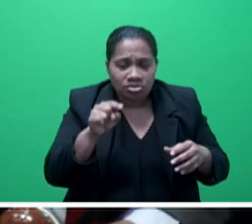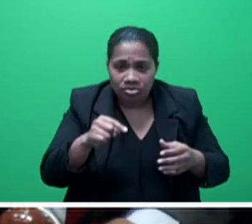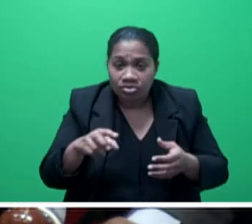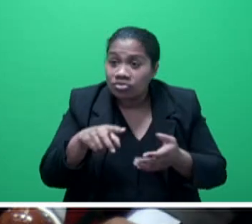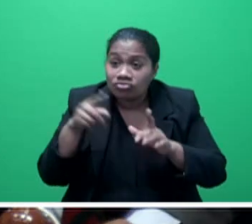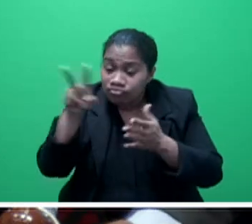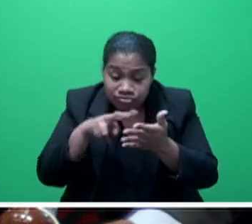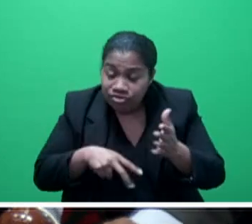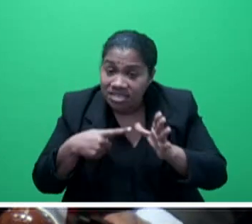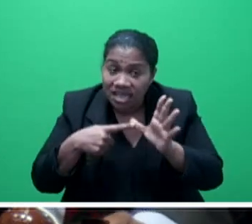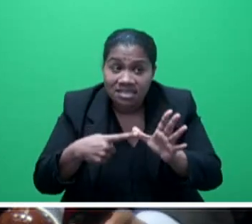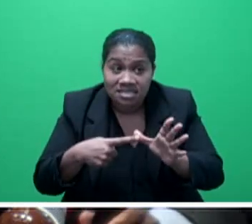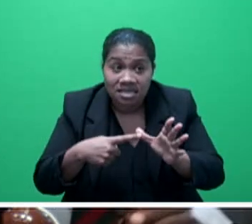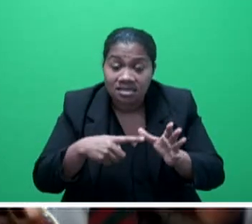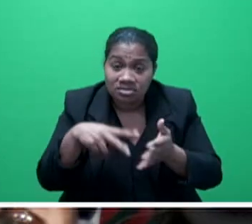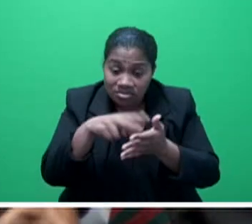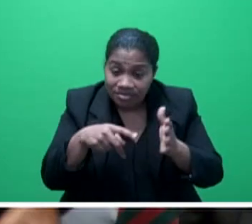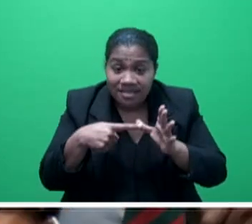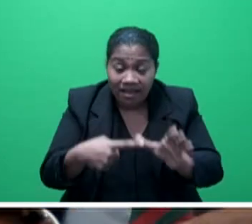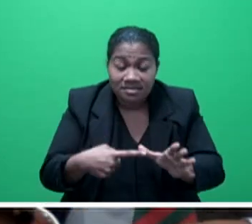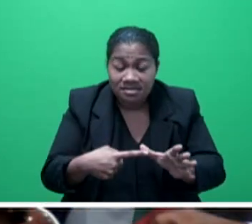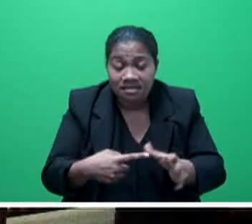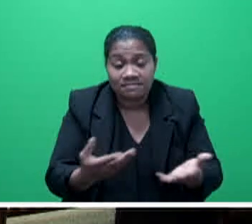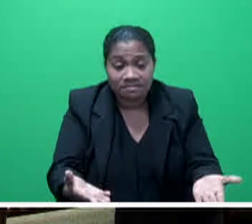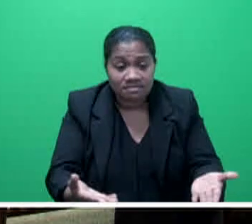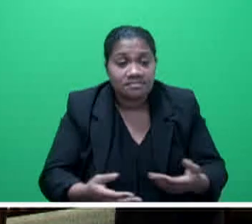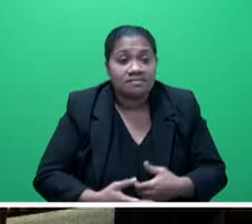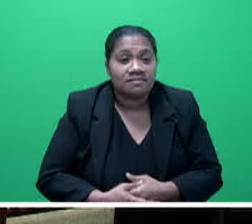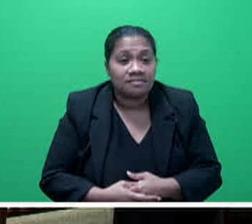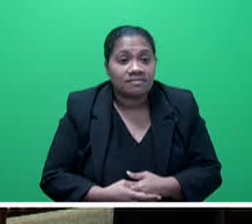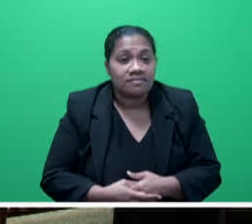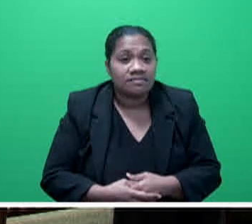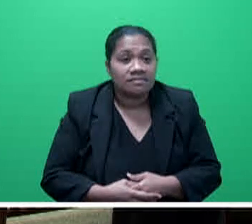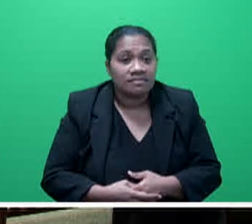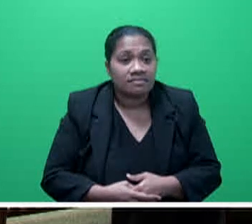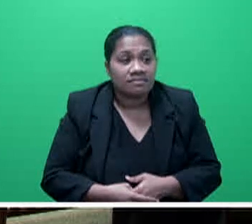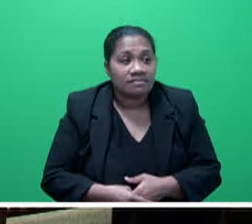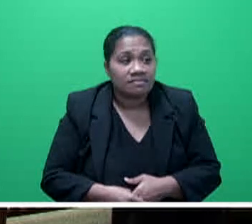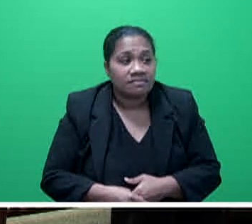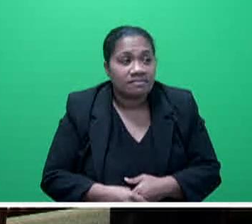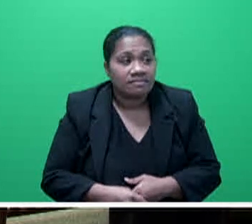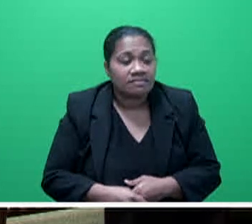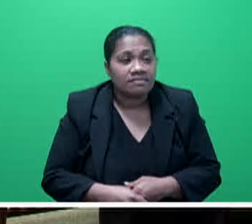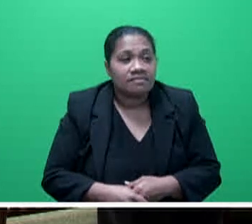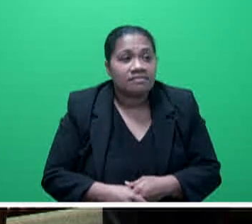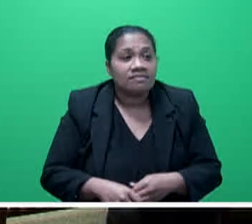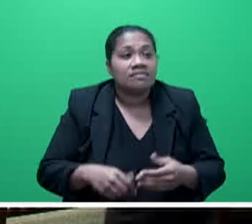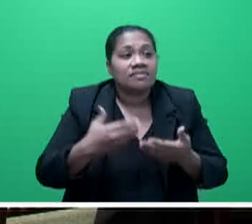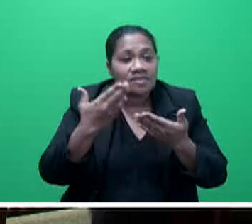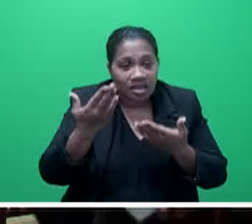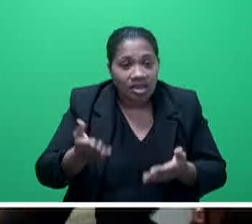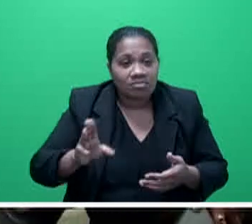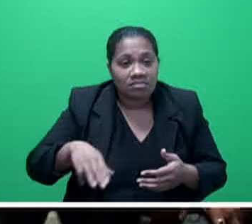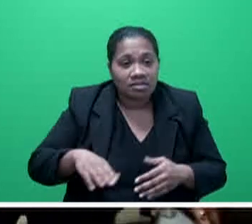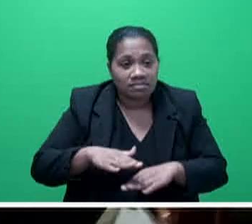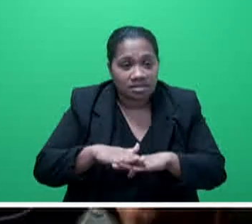answer. Read the answer. Not the Speaker, Prime Minister, I listen to the Speaker. Honourable Member, take your seat. Take your